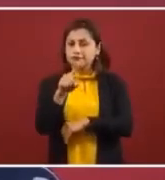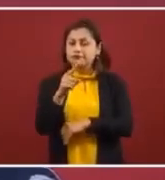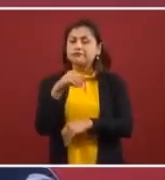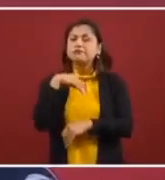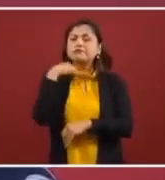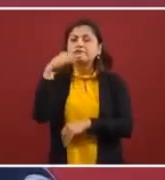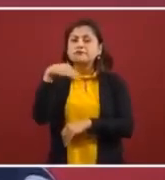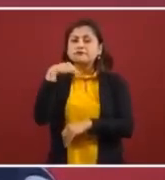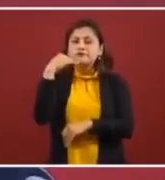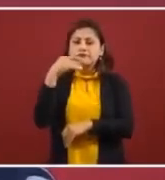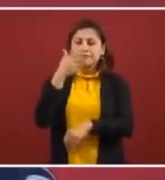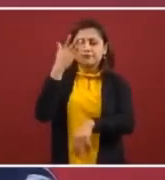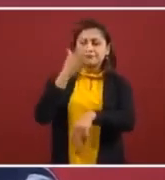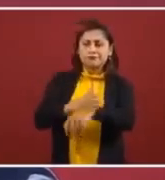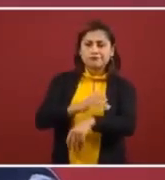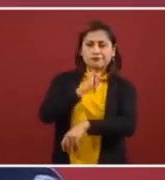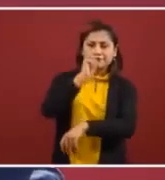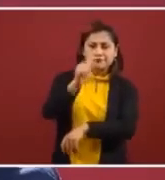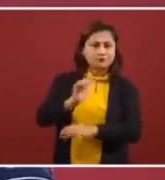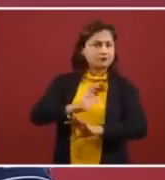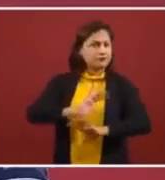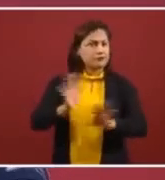But we need to end with